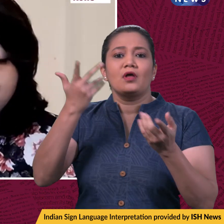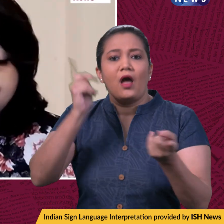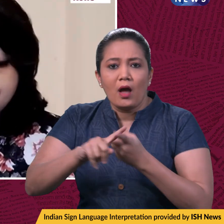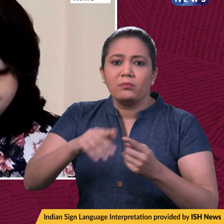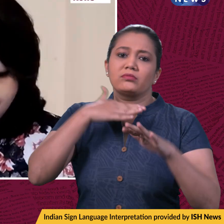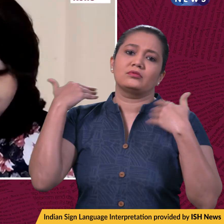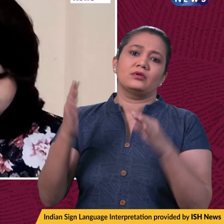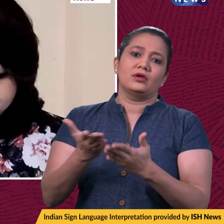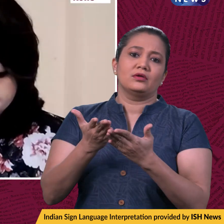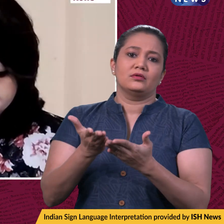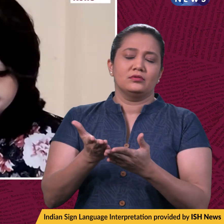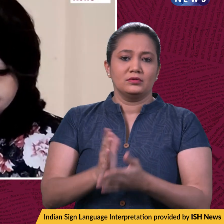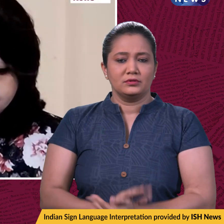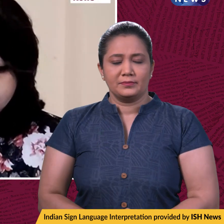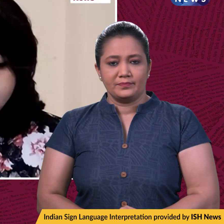then opened fire.